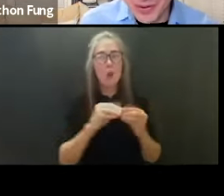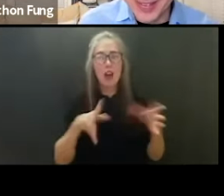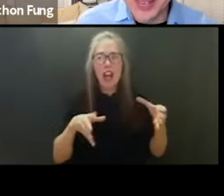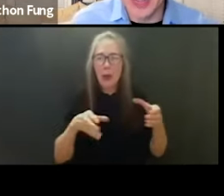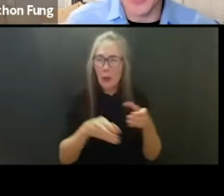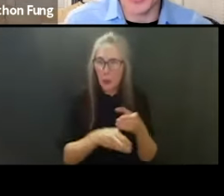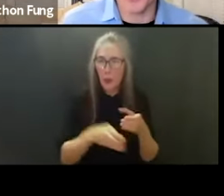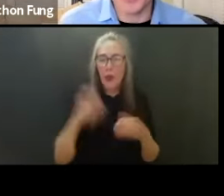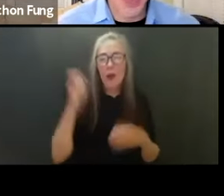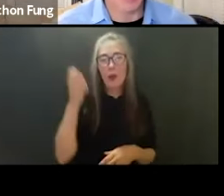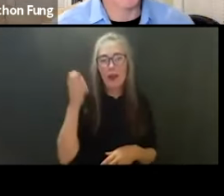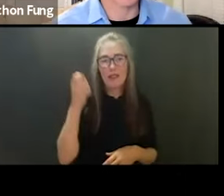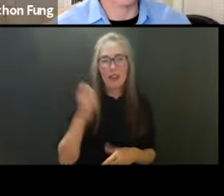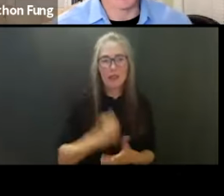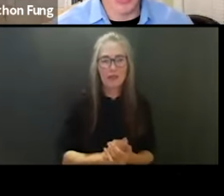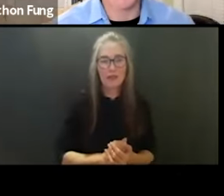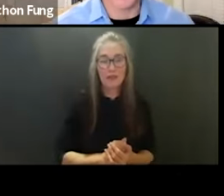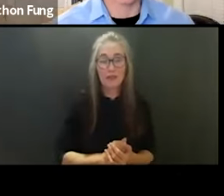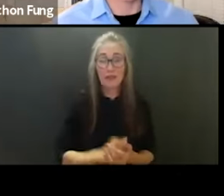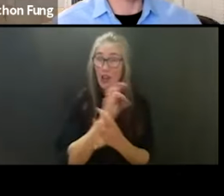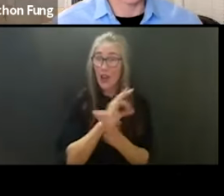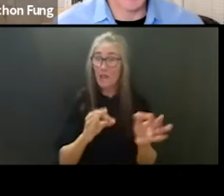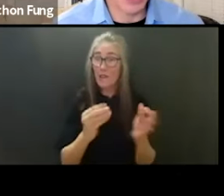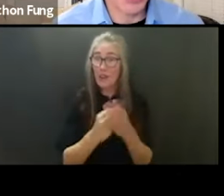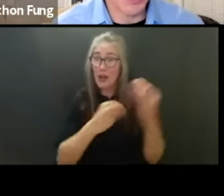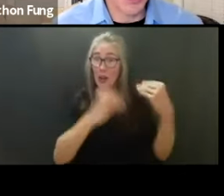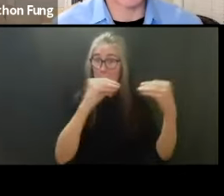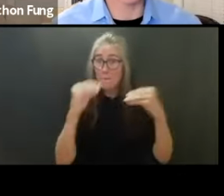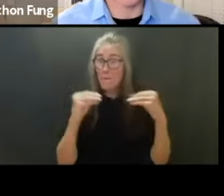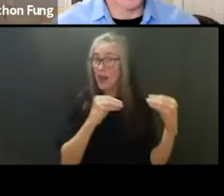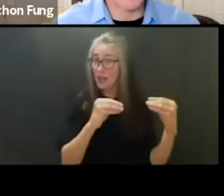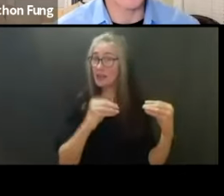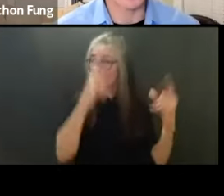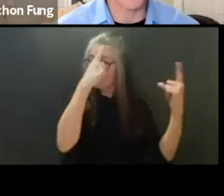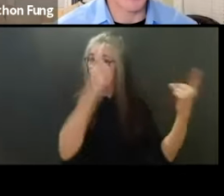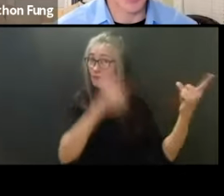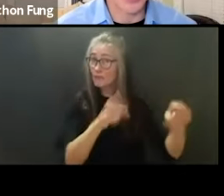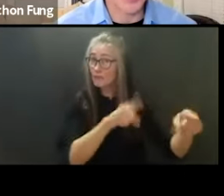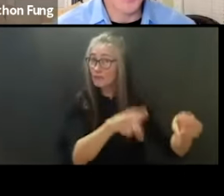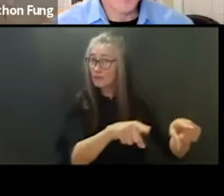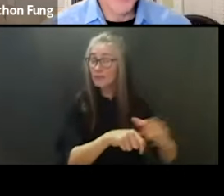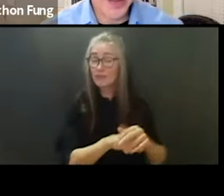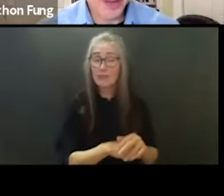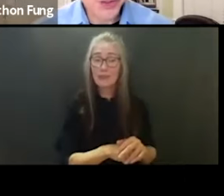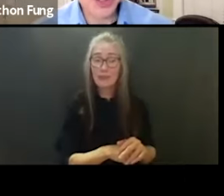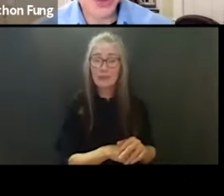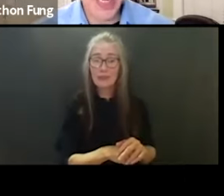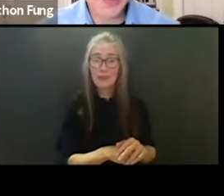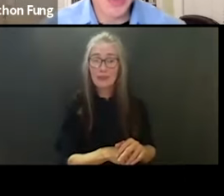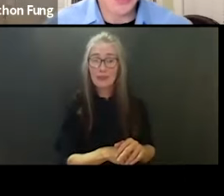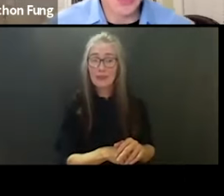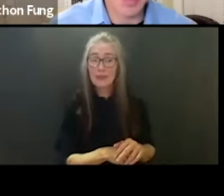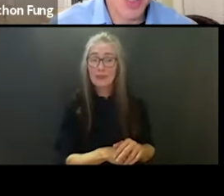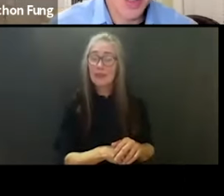programs. It was an argument about how much to contract them. There was an argument, there was a consensus on free markets. And also,